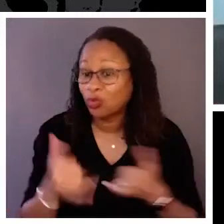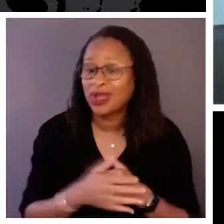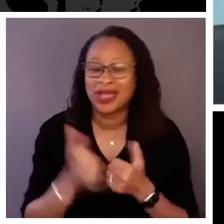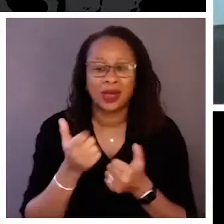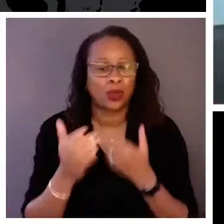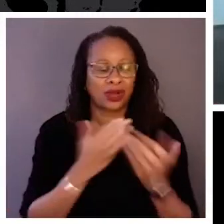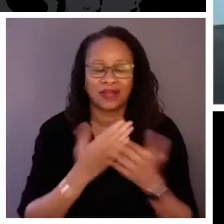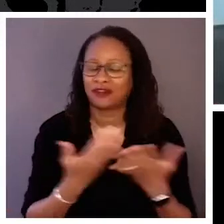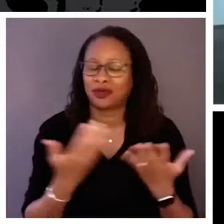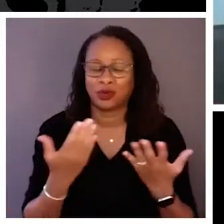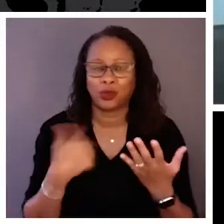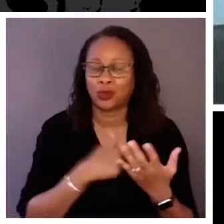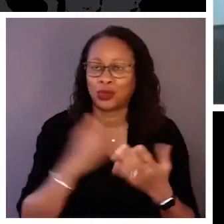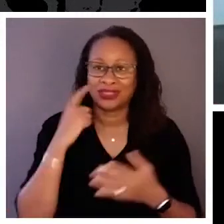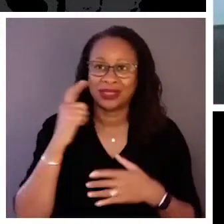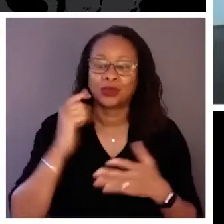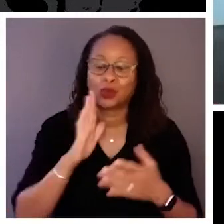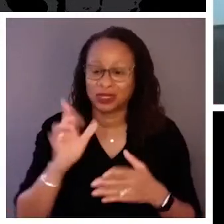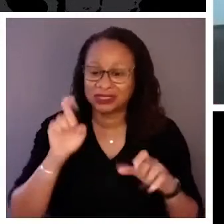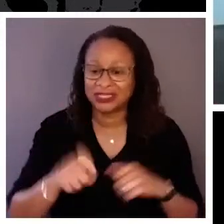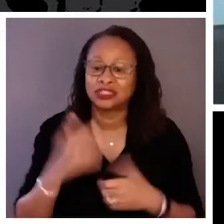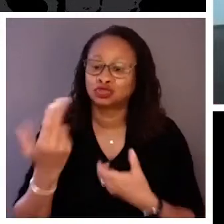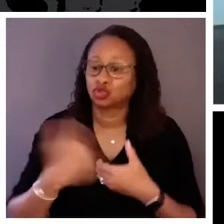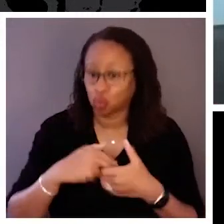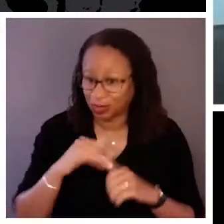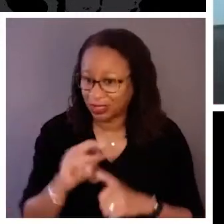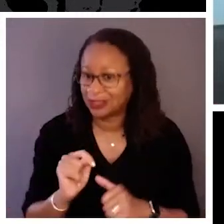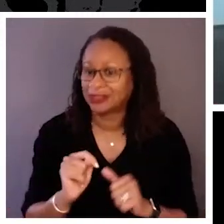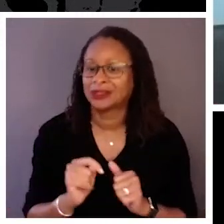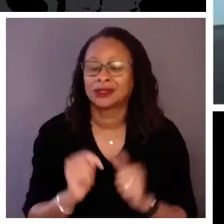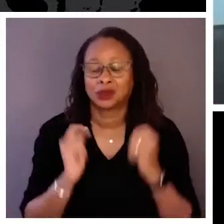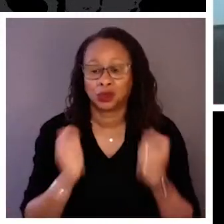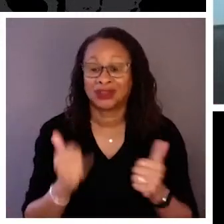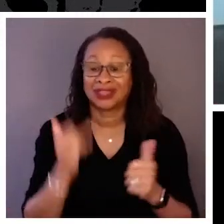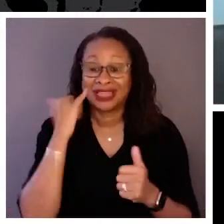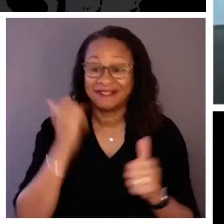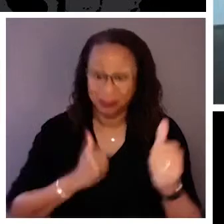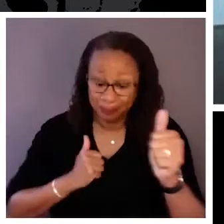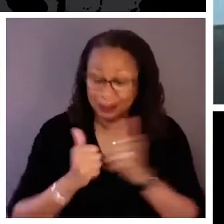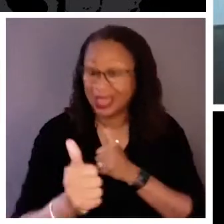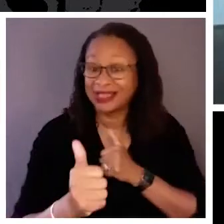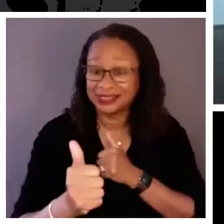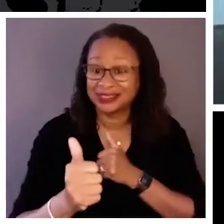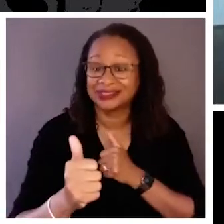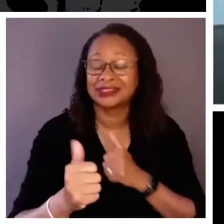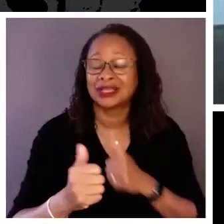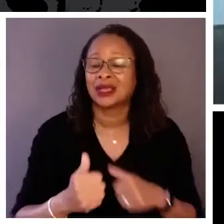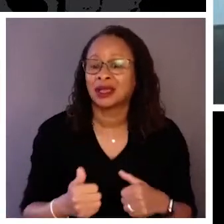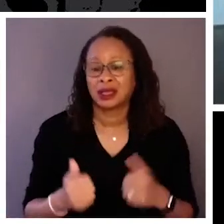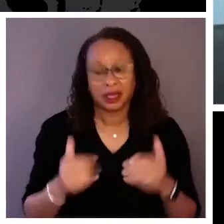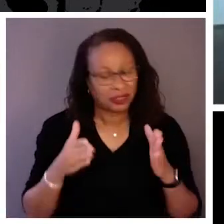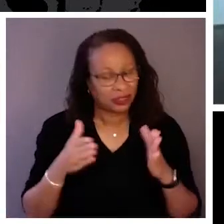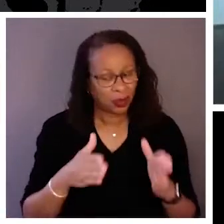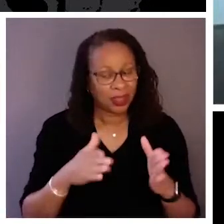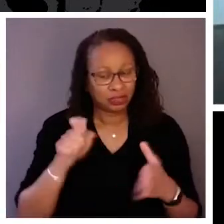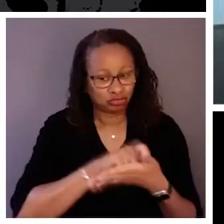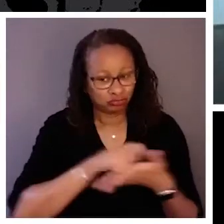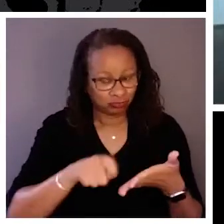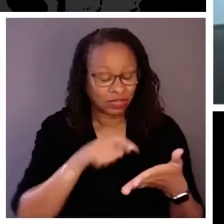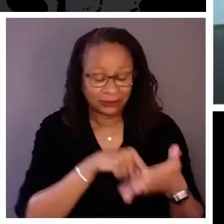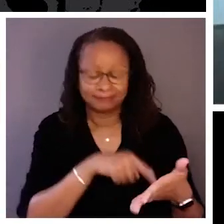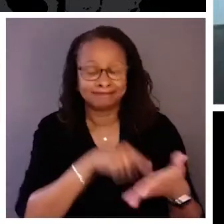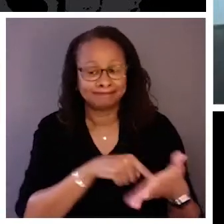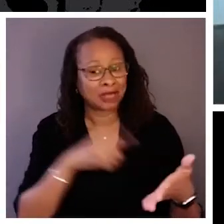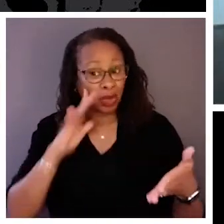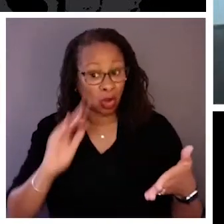going to need, join right in, because if this passes the way it's written, and we certainly hope